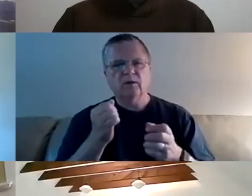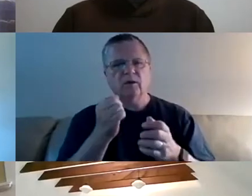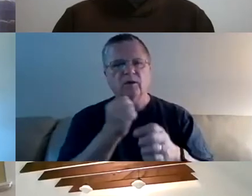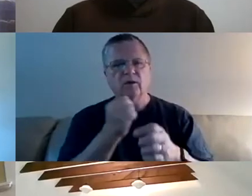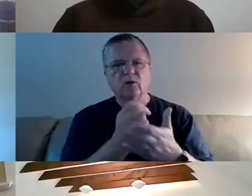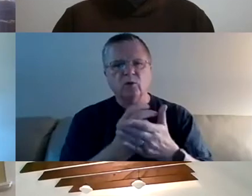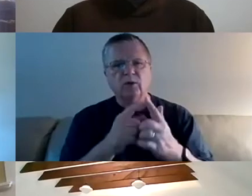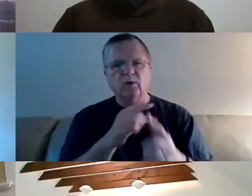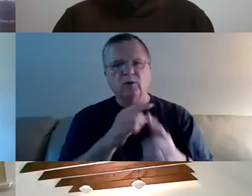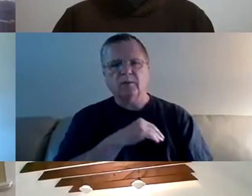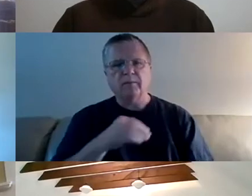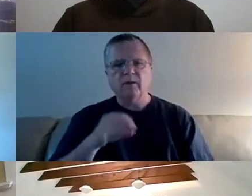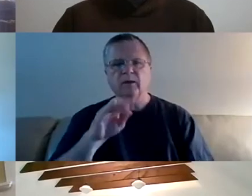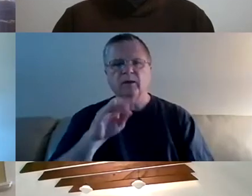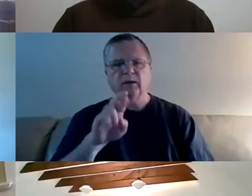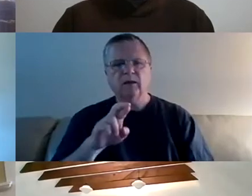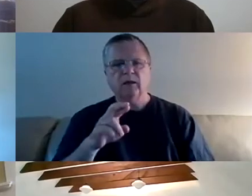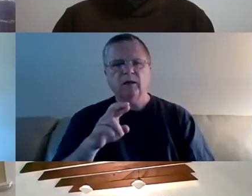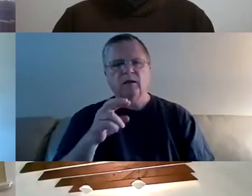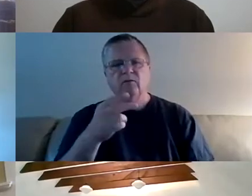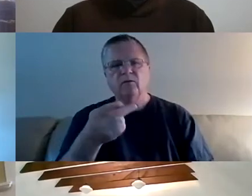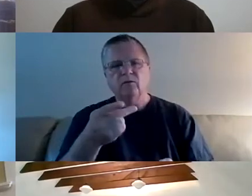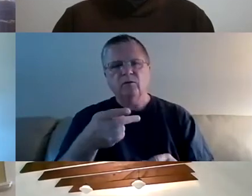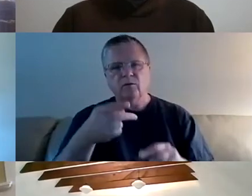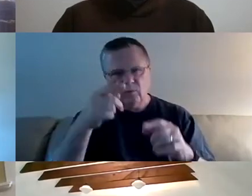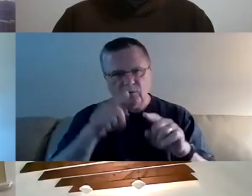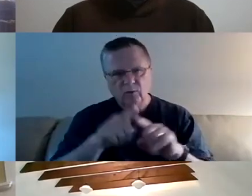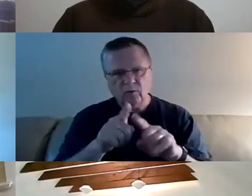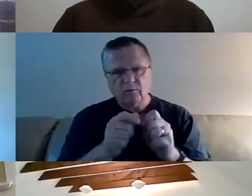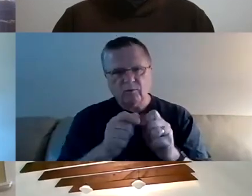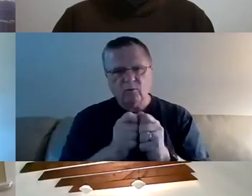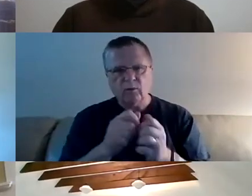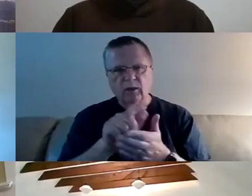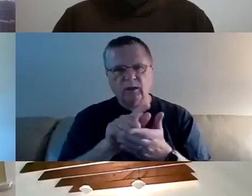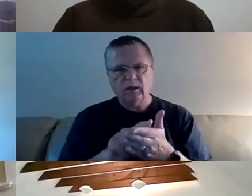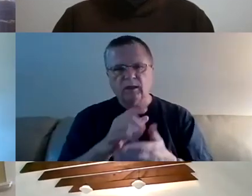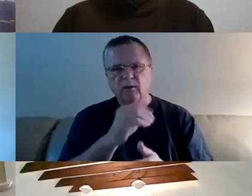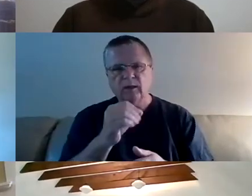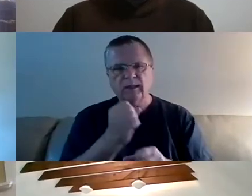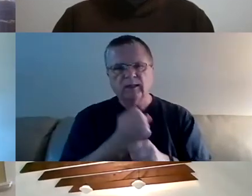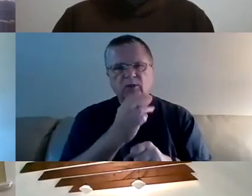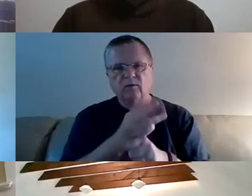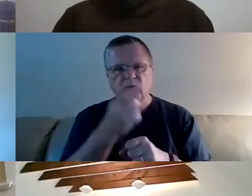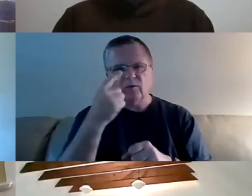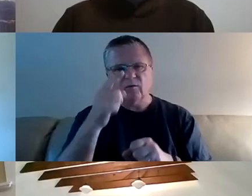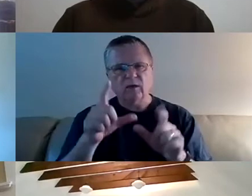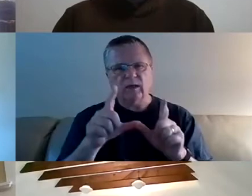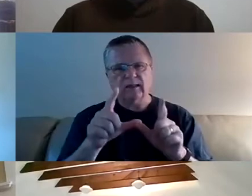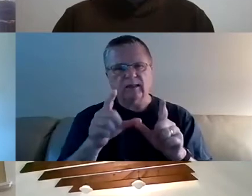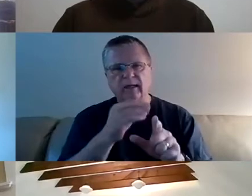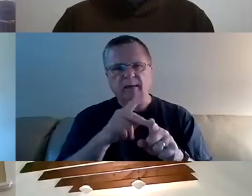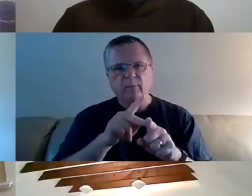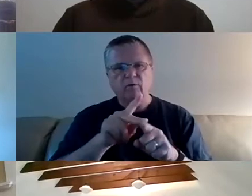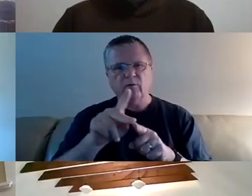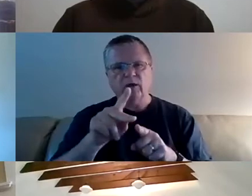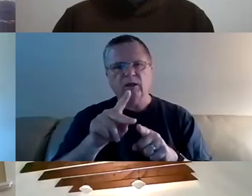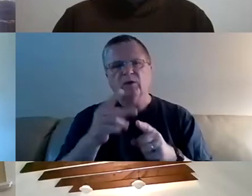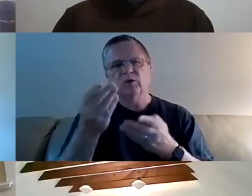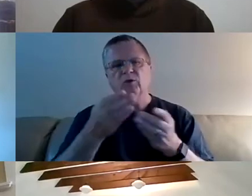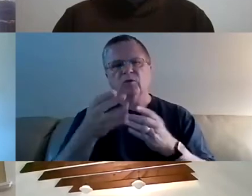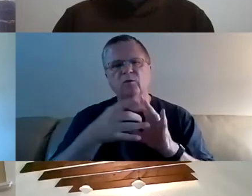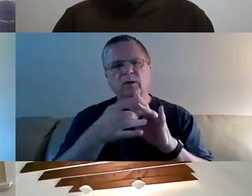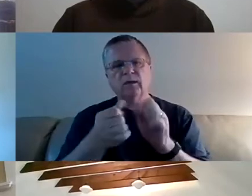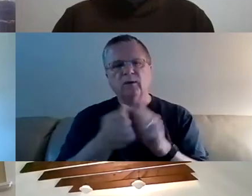city solicitor to enter into an agreement with Legal Edge Software for licensing and professional services relating to